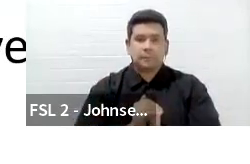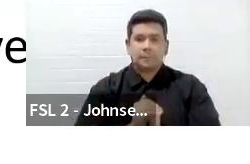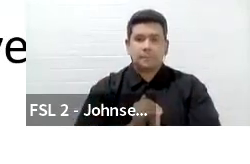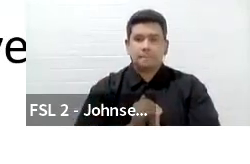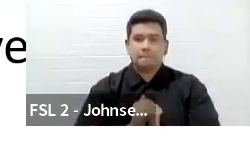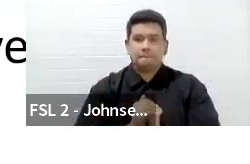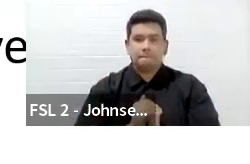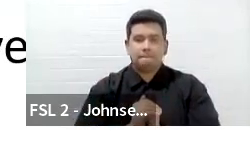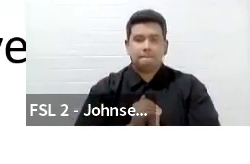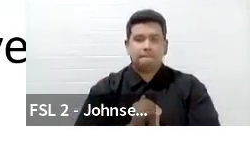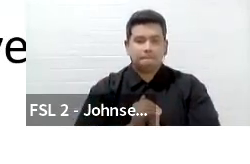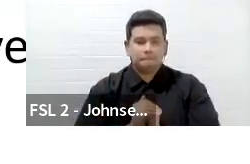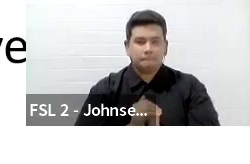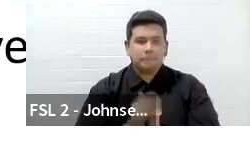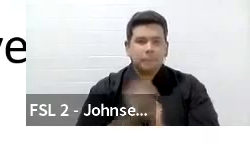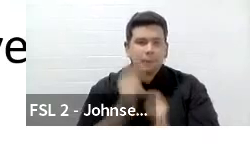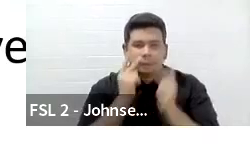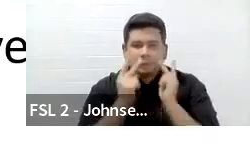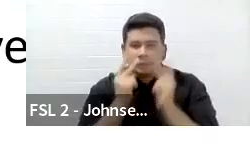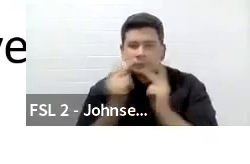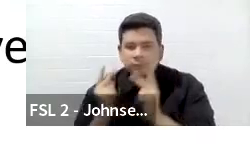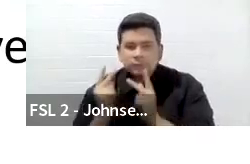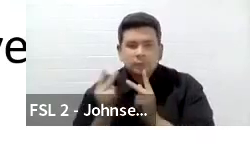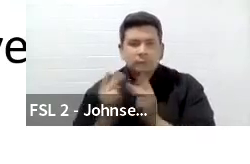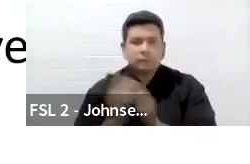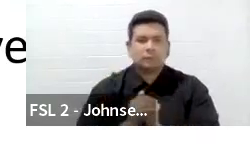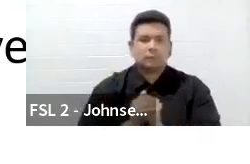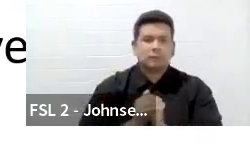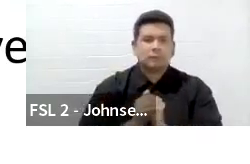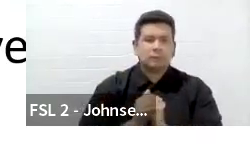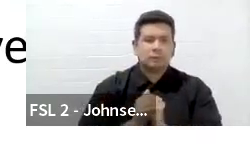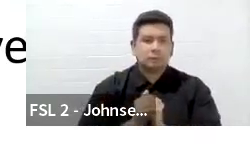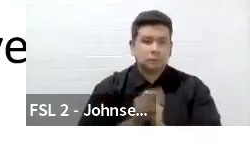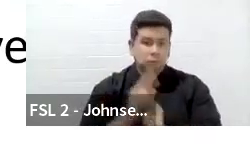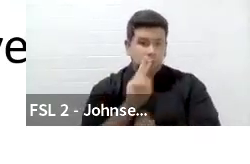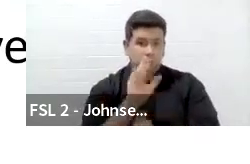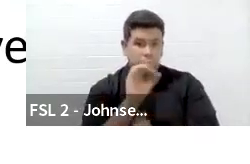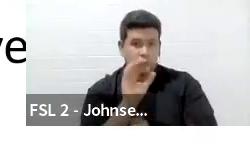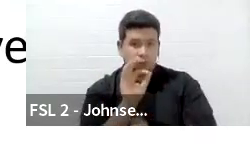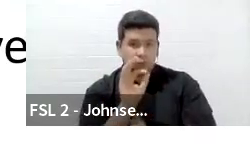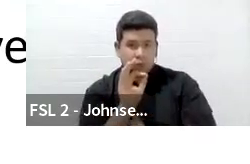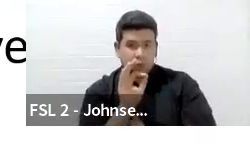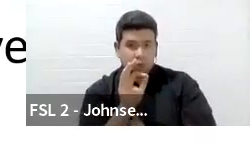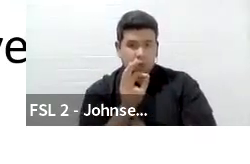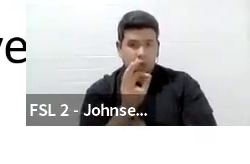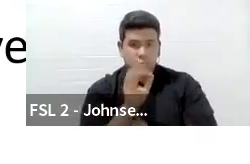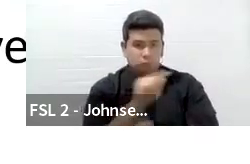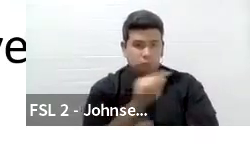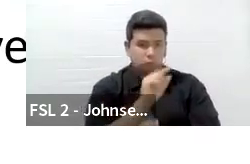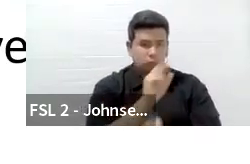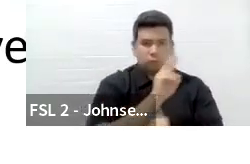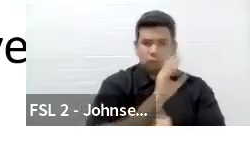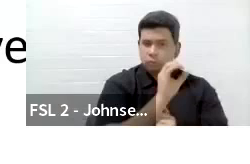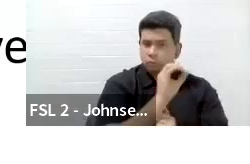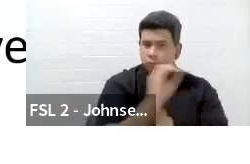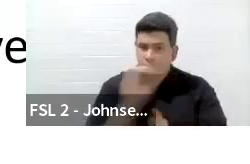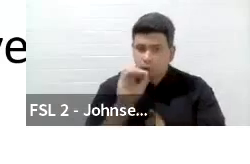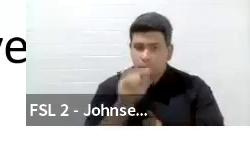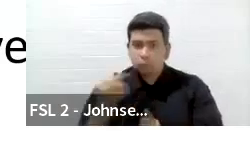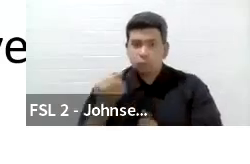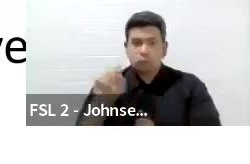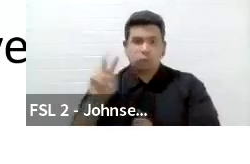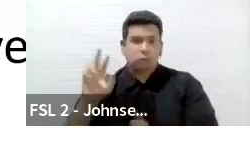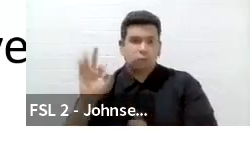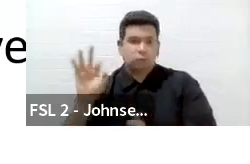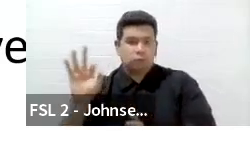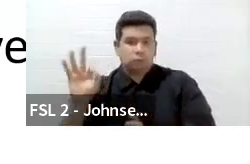trend over time. So if you look here, last 2 decades from 2000 to 2019, the total number of live births